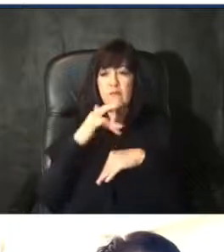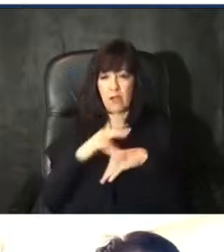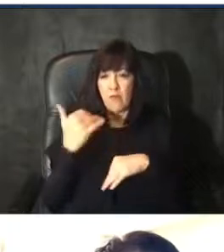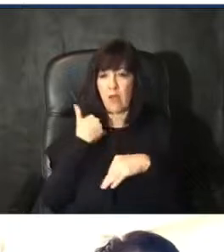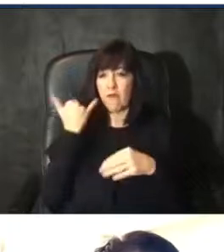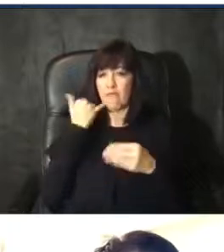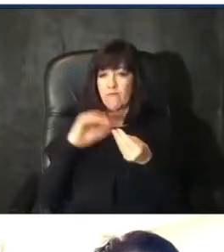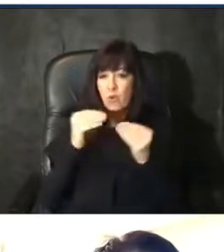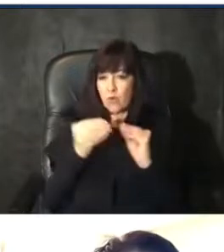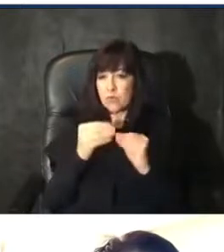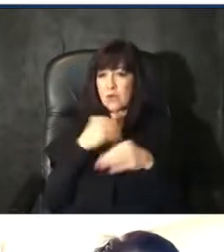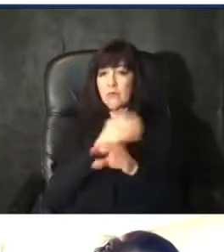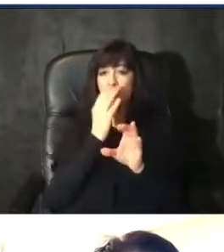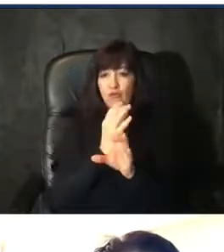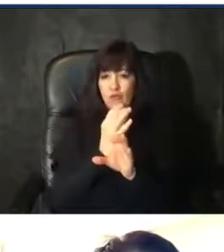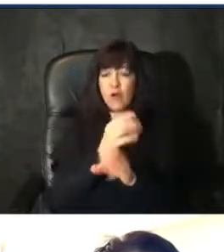crisis hotline at